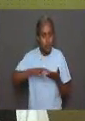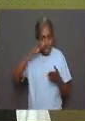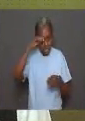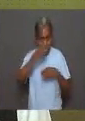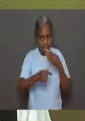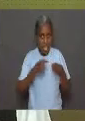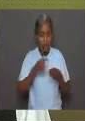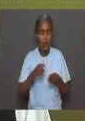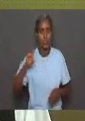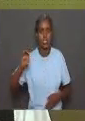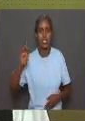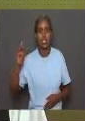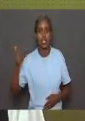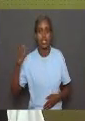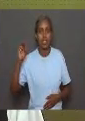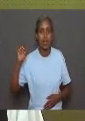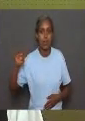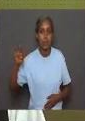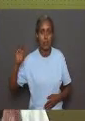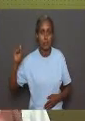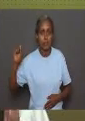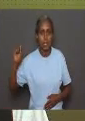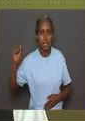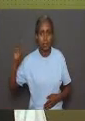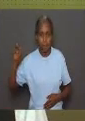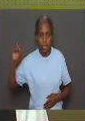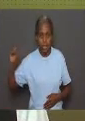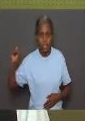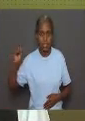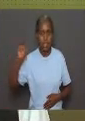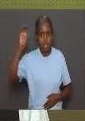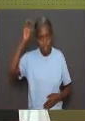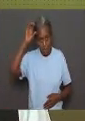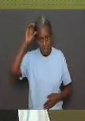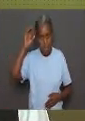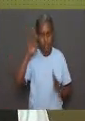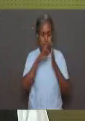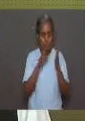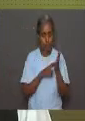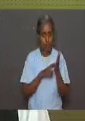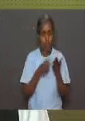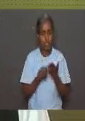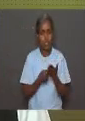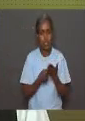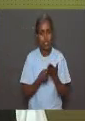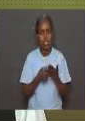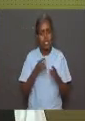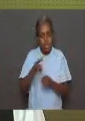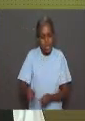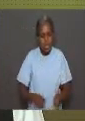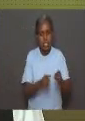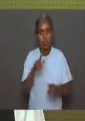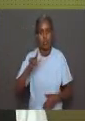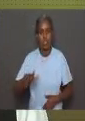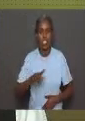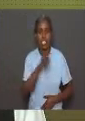about Kramer's rule. When you are trying to solve systems of linear